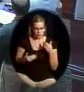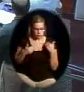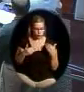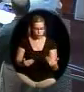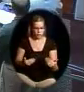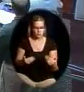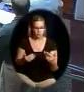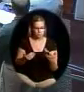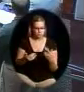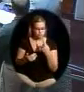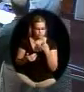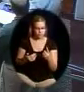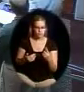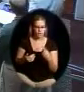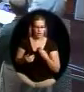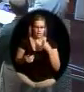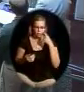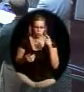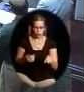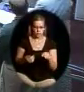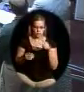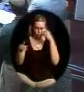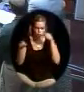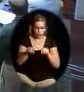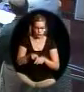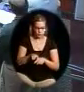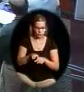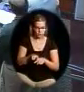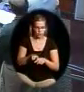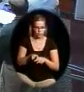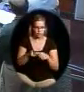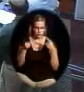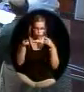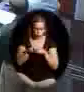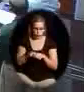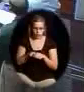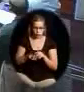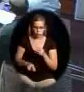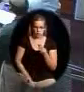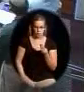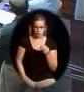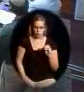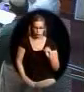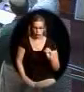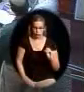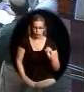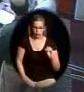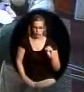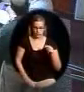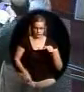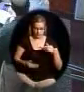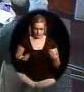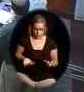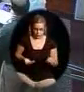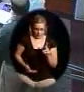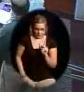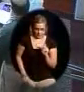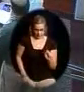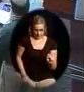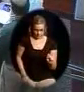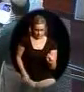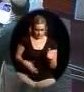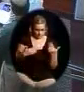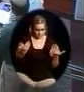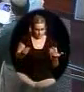bring it to our attention now. I noticed that this is agreement that was agreed to in Missouri, and we're in Kansas,